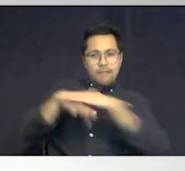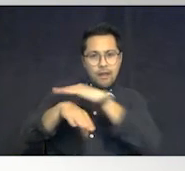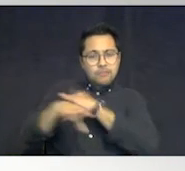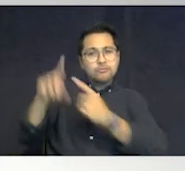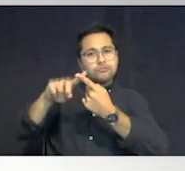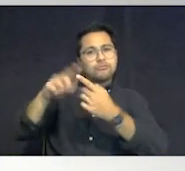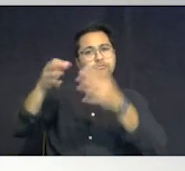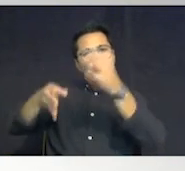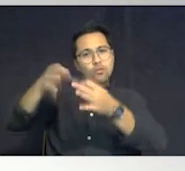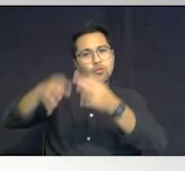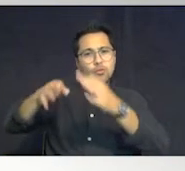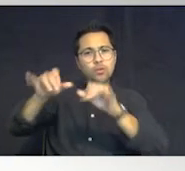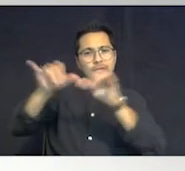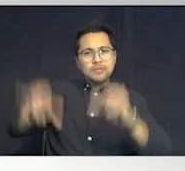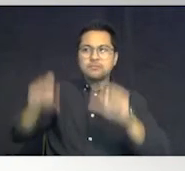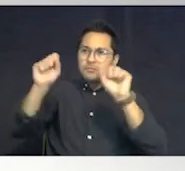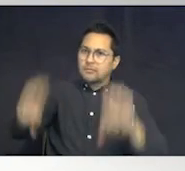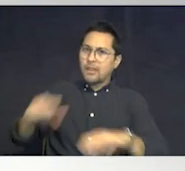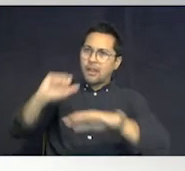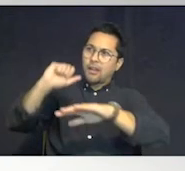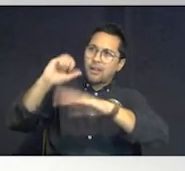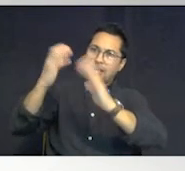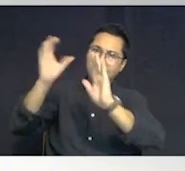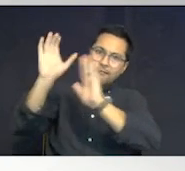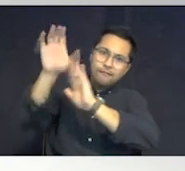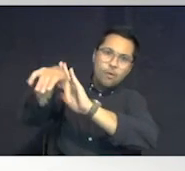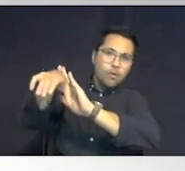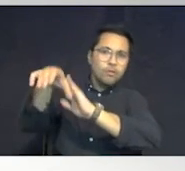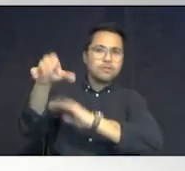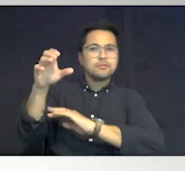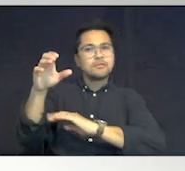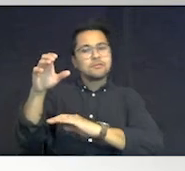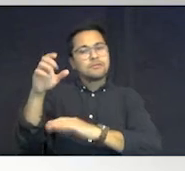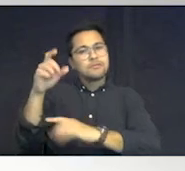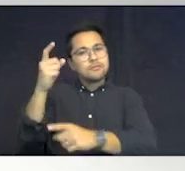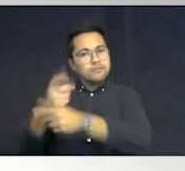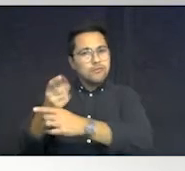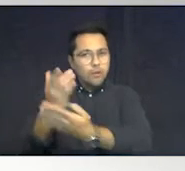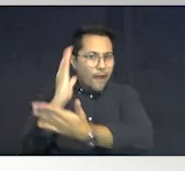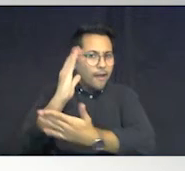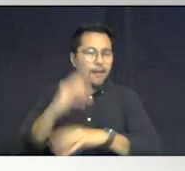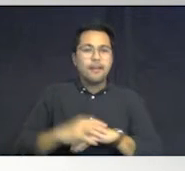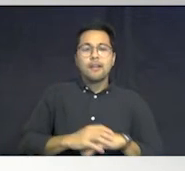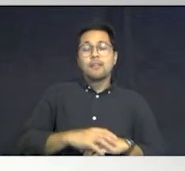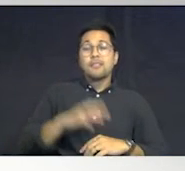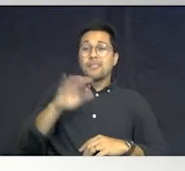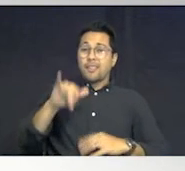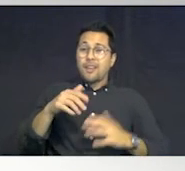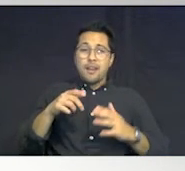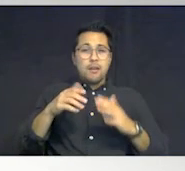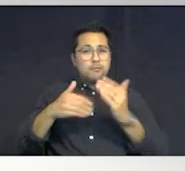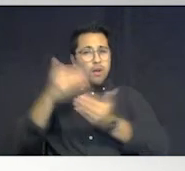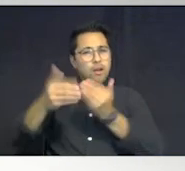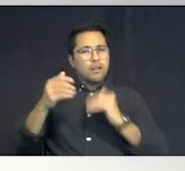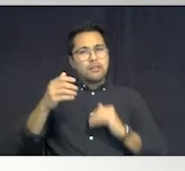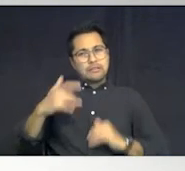right. However, these options, litigation, are only available typically once you've